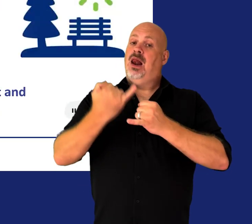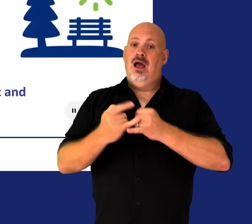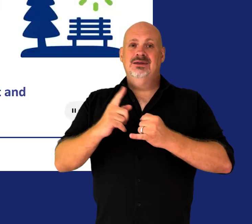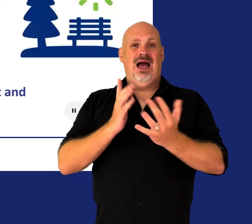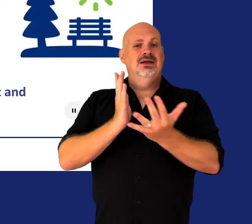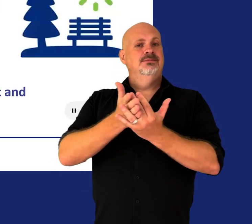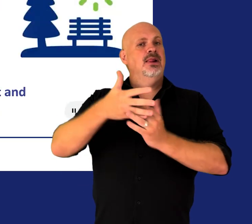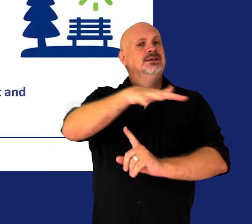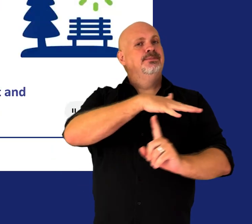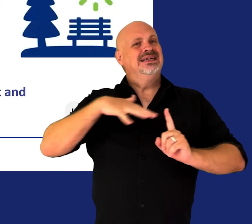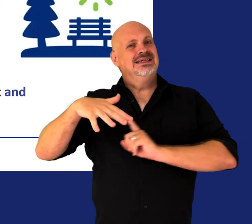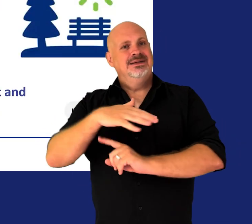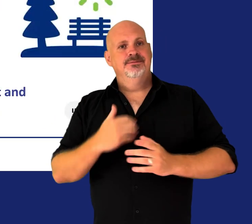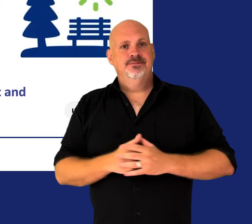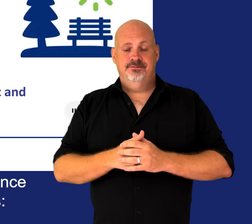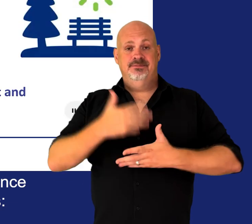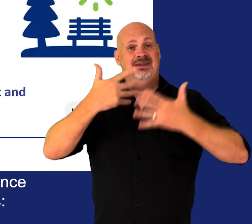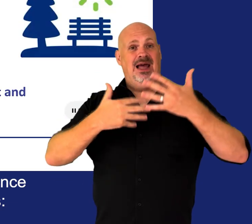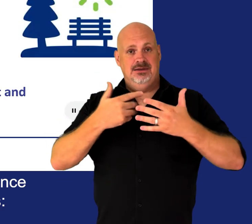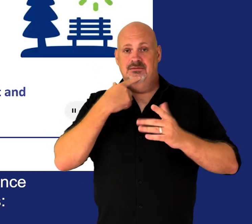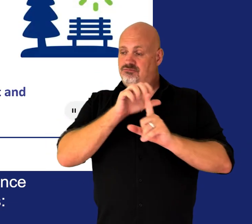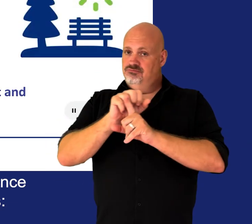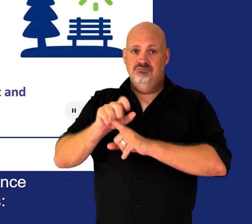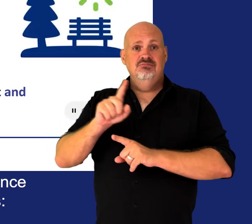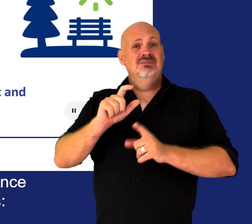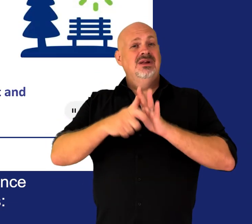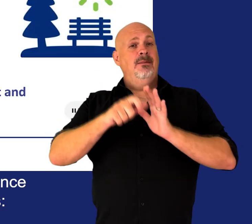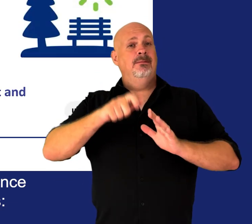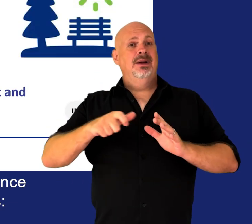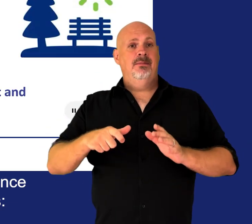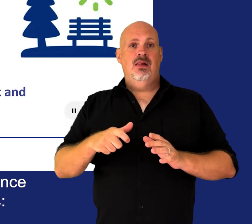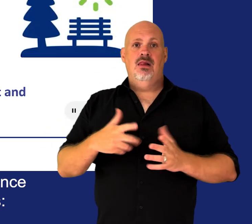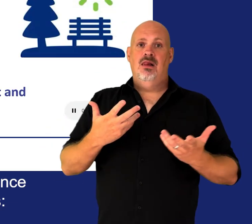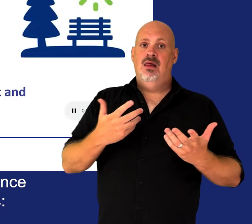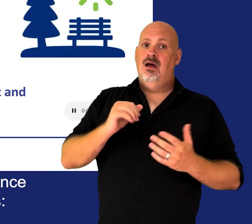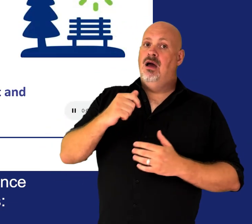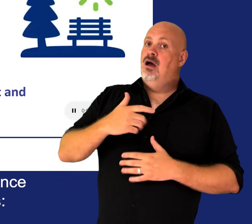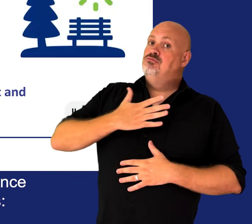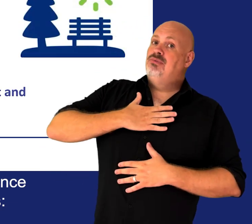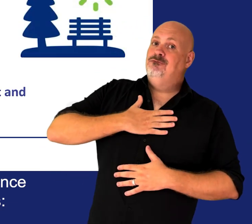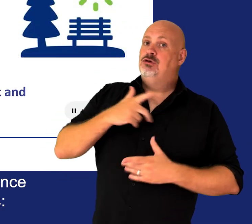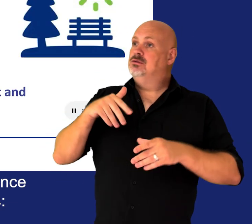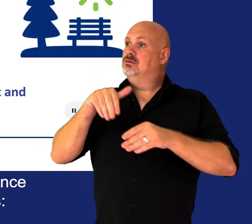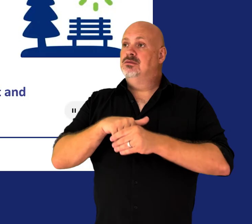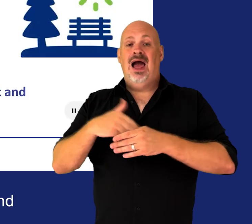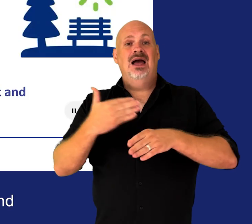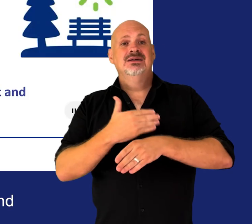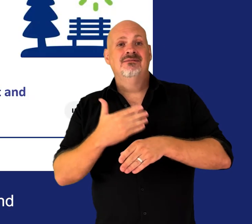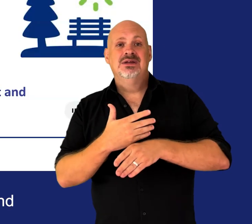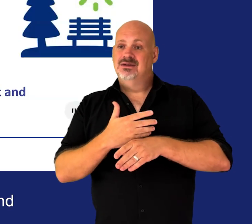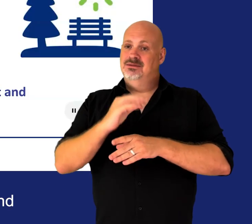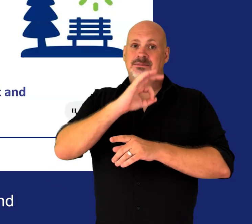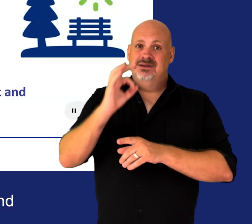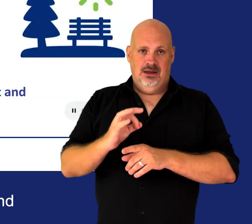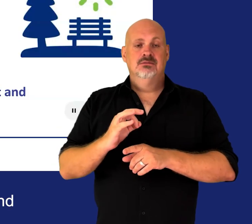And finally, accessible spaces. Data shows disabled people's preference to be active in the following spaces.